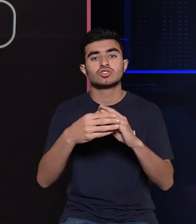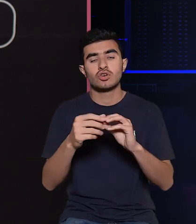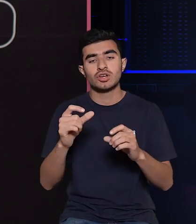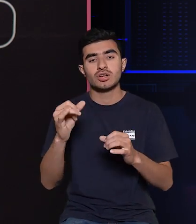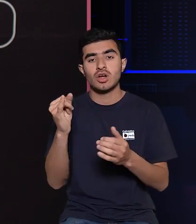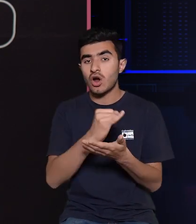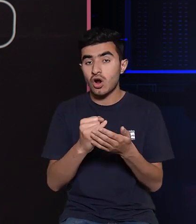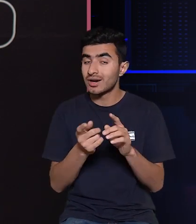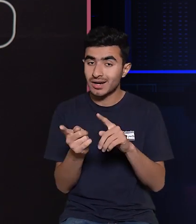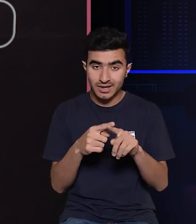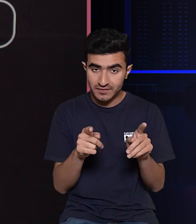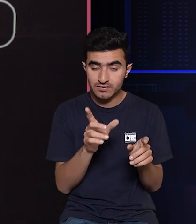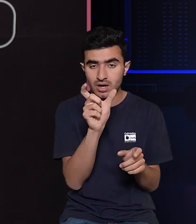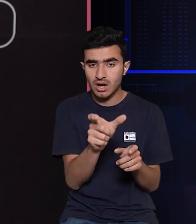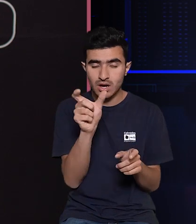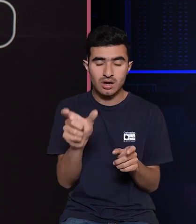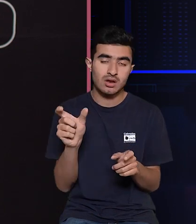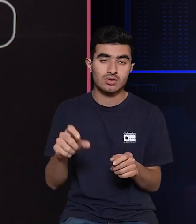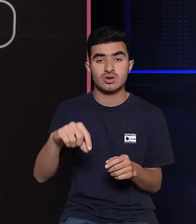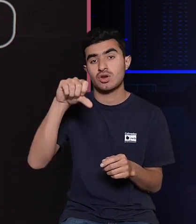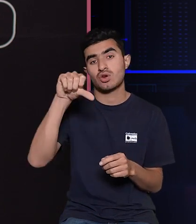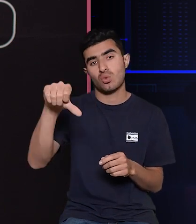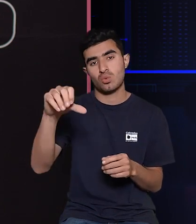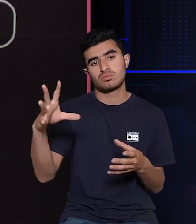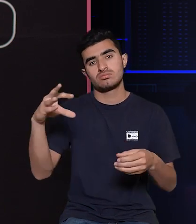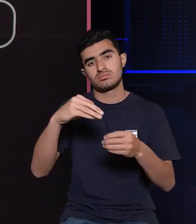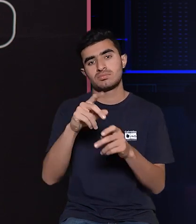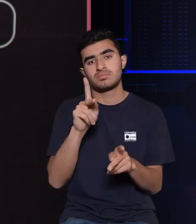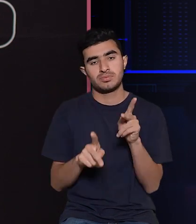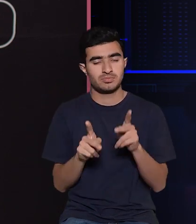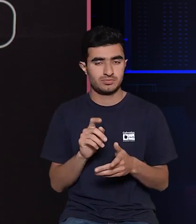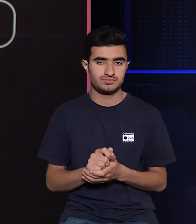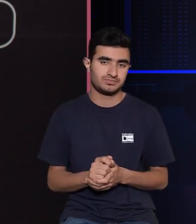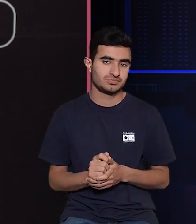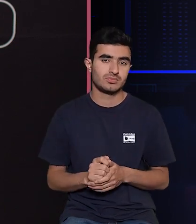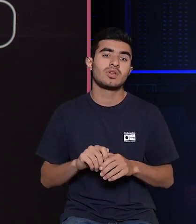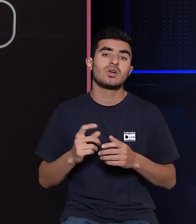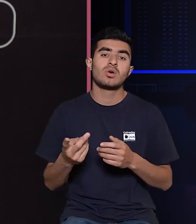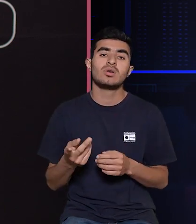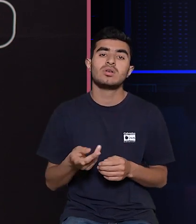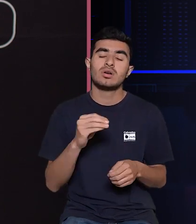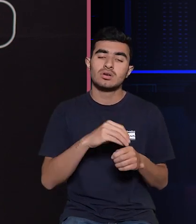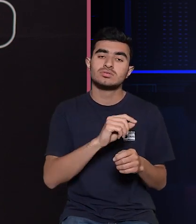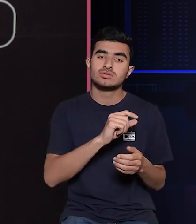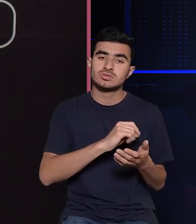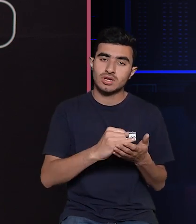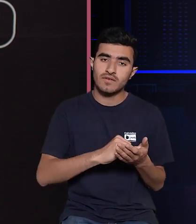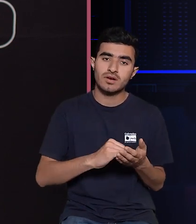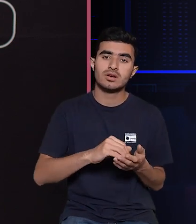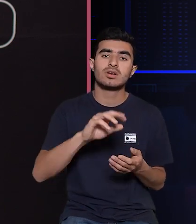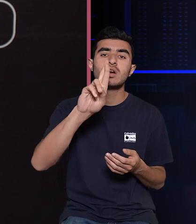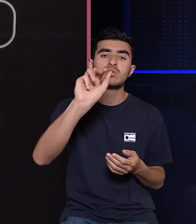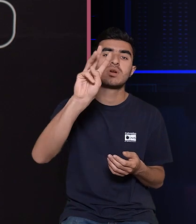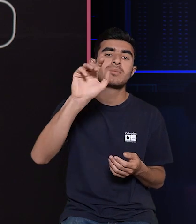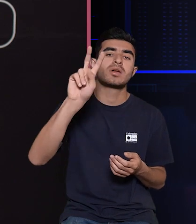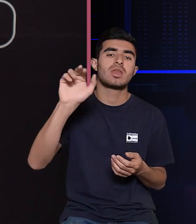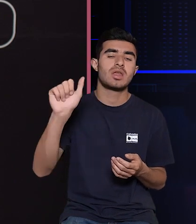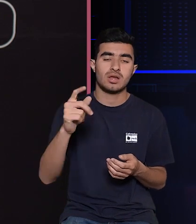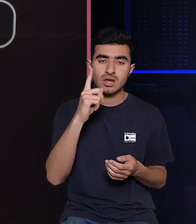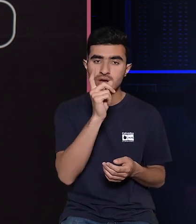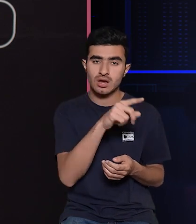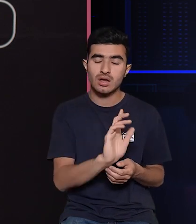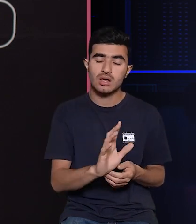art alada. And so the cover art by Rohama Malik, who is a well-known artist,